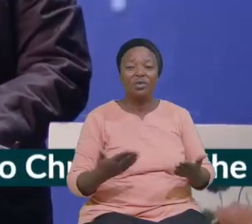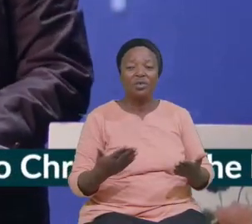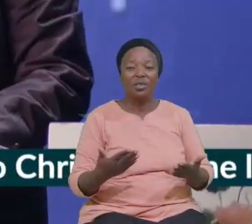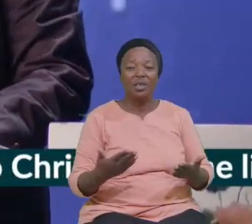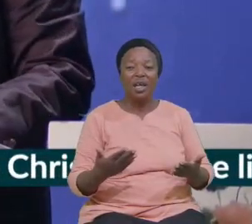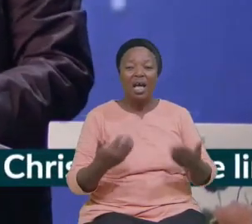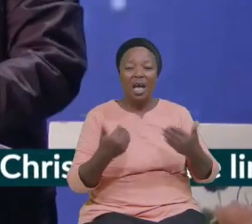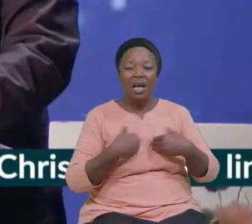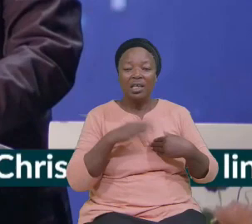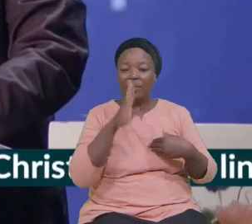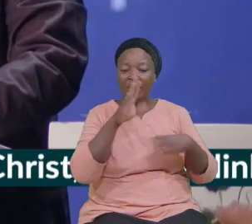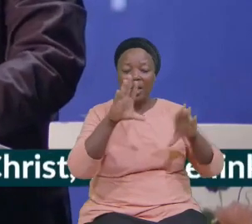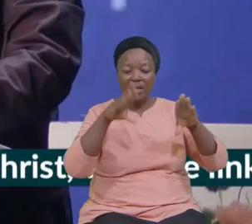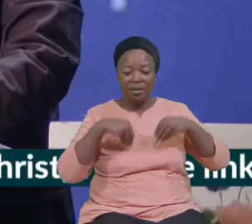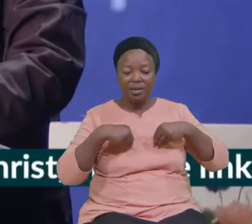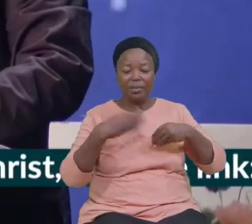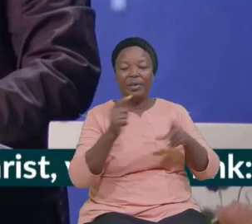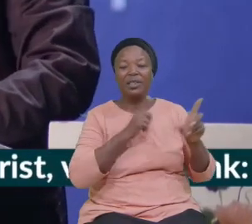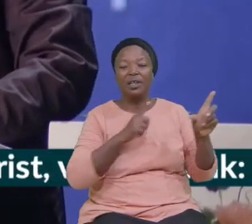Your confession has been accepted by the Lord.